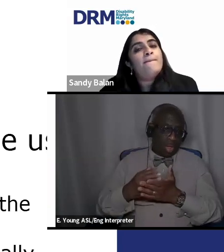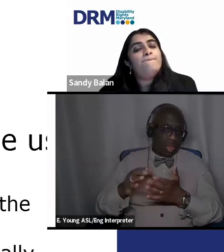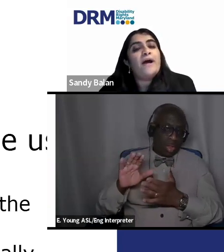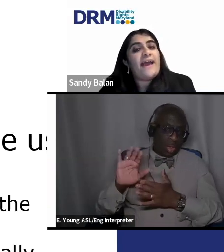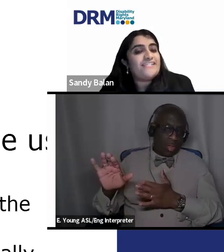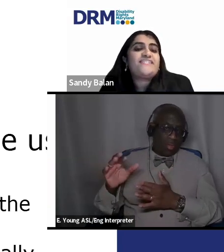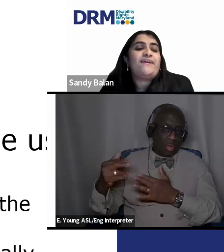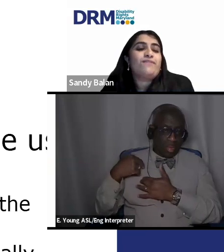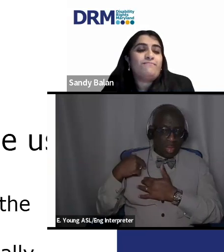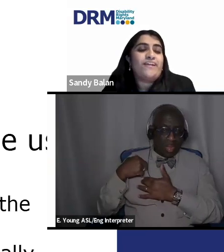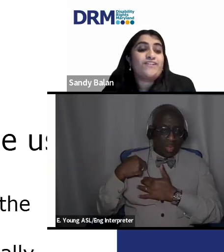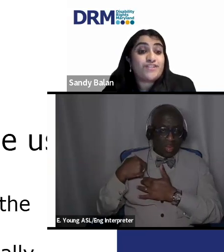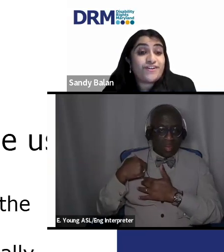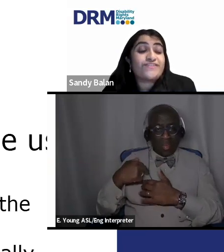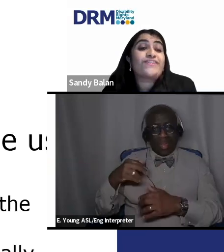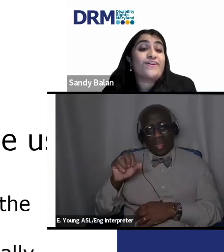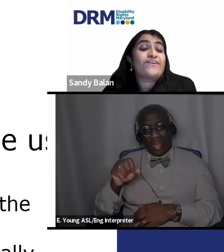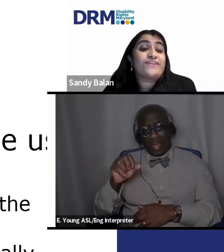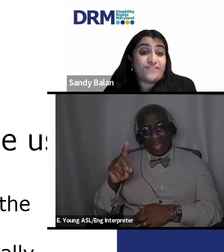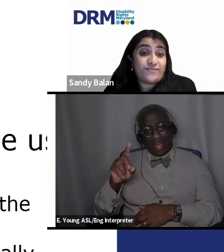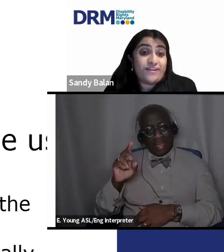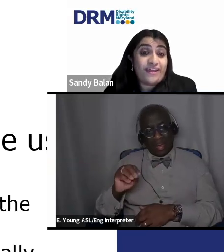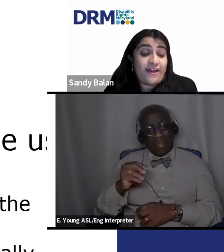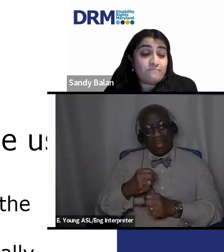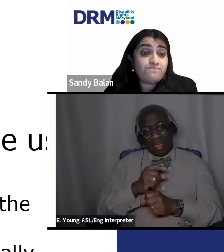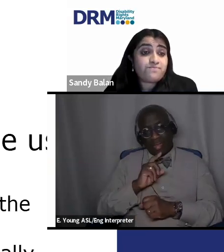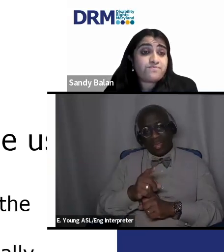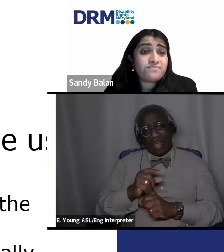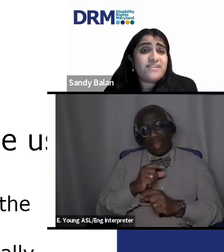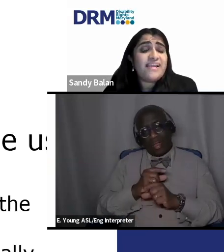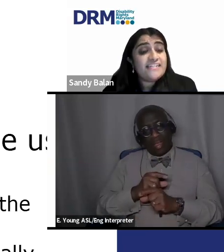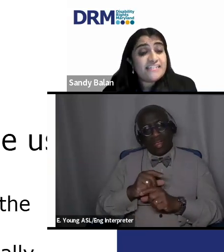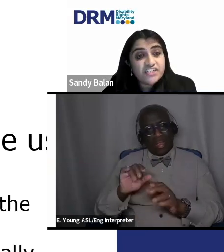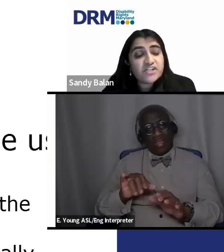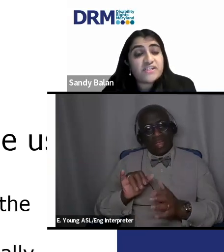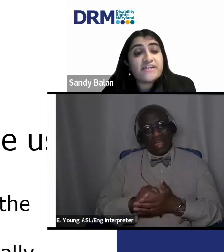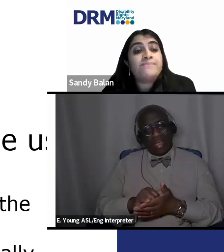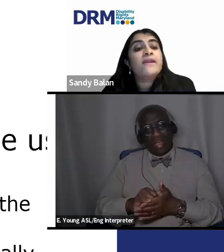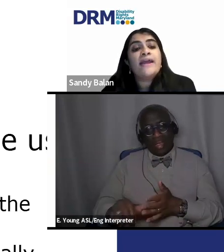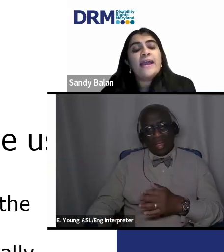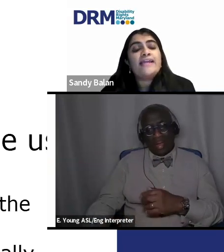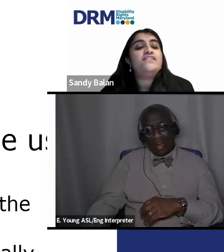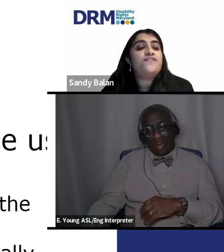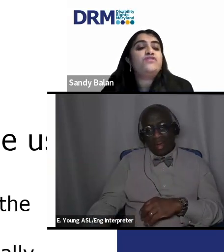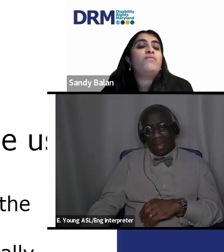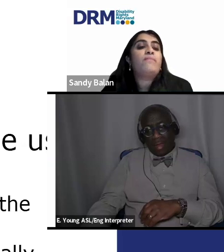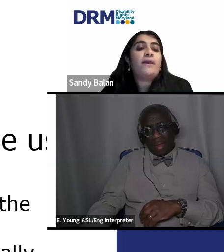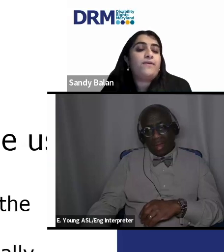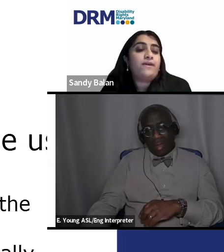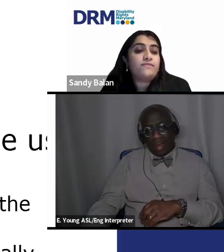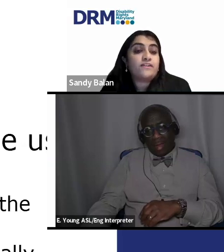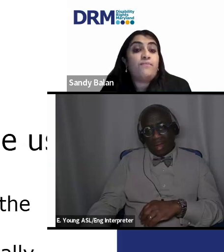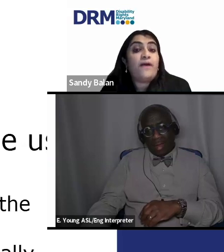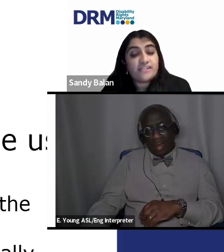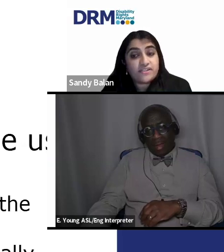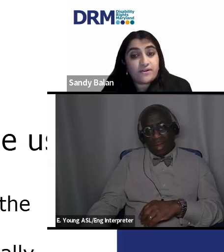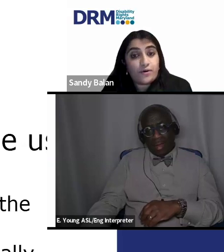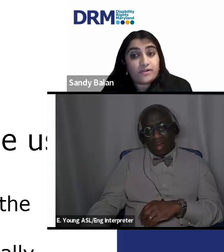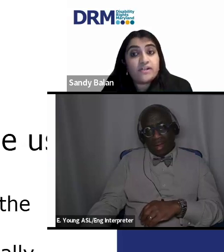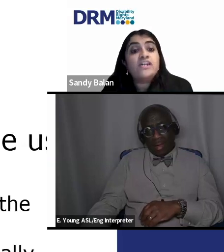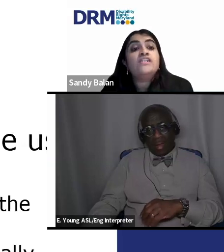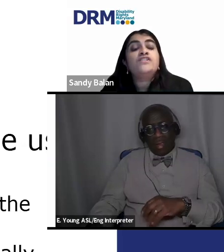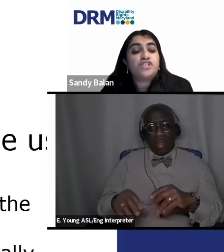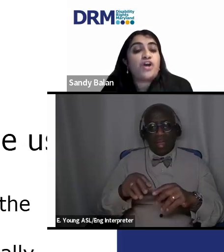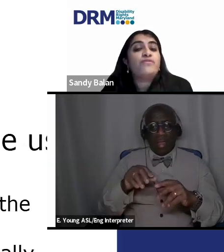guardian, but SDM can make sure that the guardian is doing that. And additionally, an individual might be able to go back